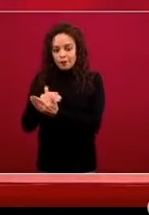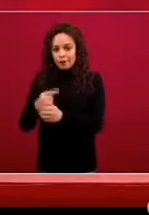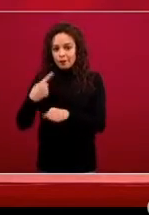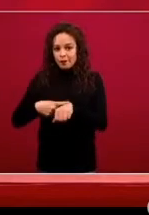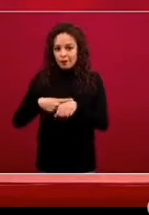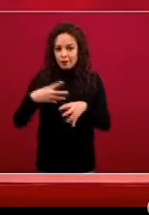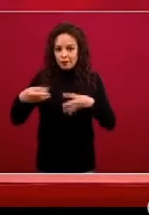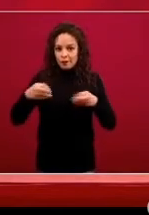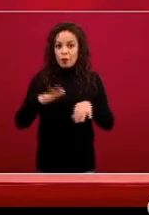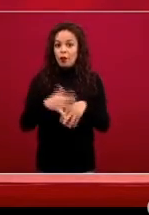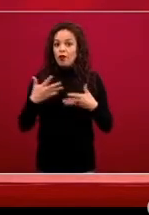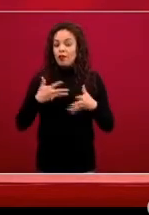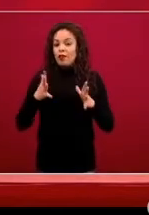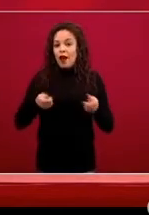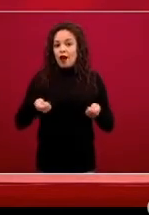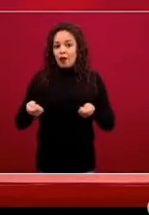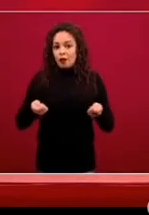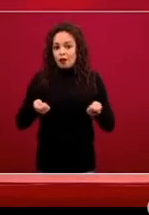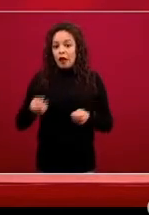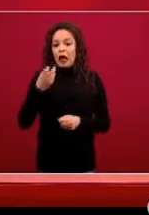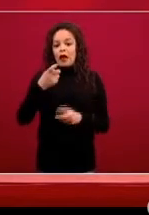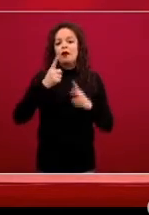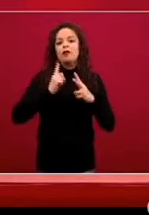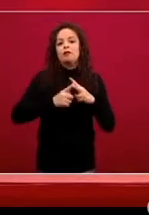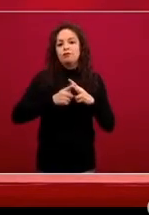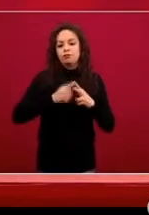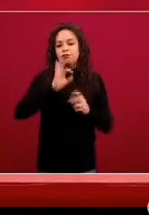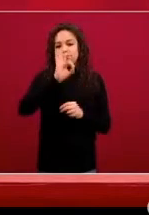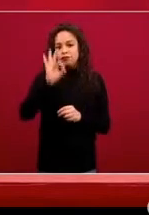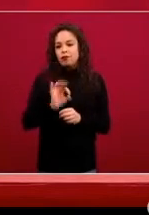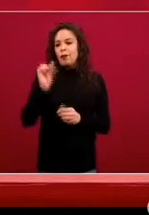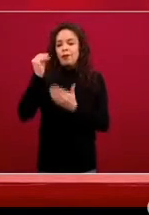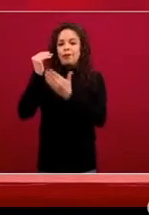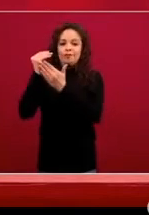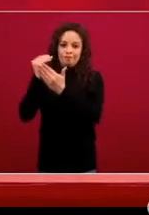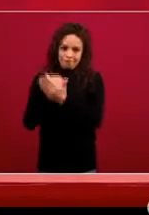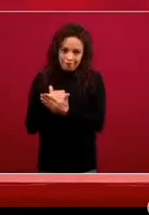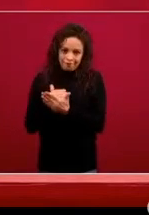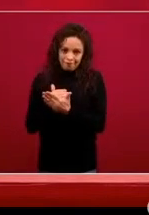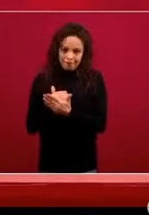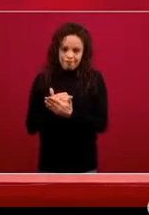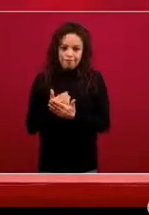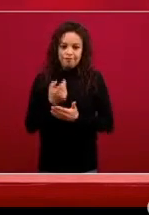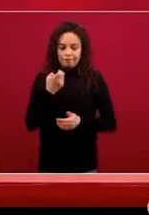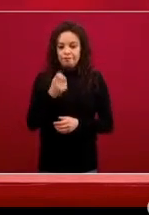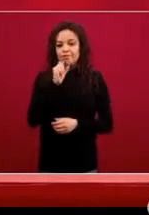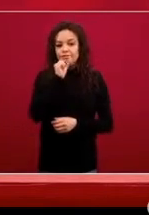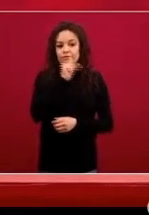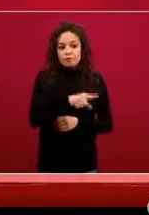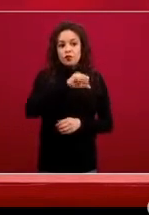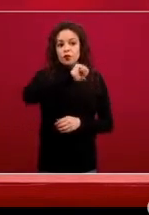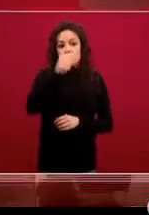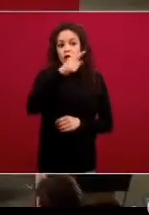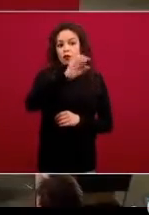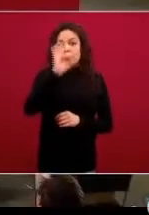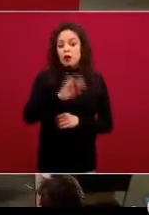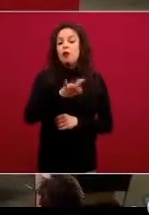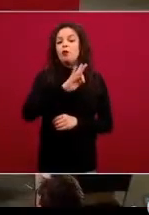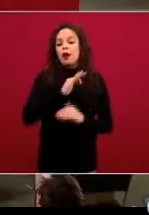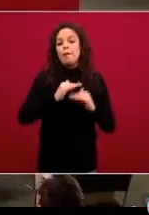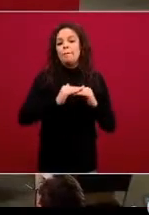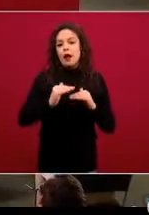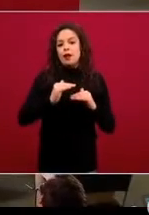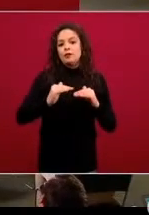as a time frame, we can make this rate decrease. This is different to the total